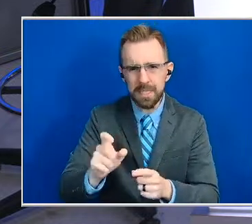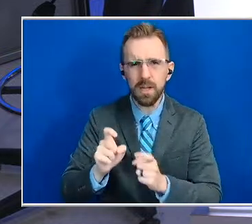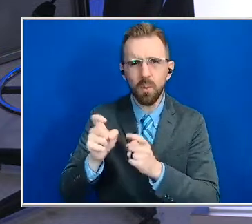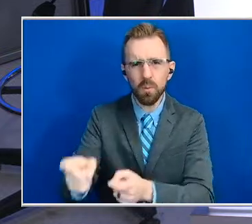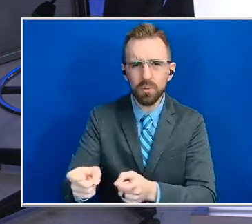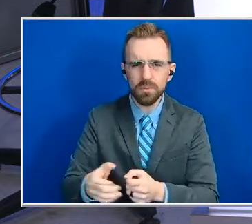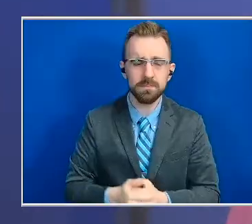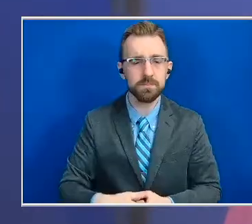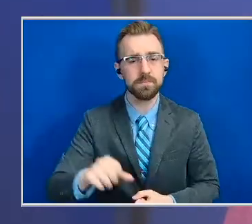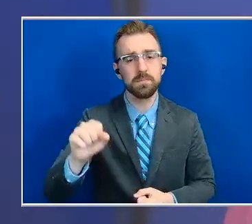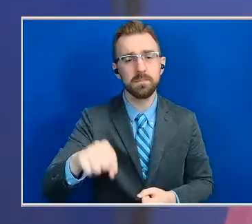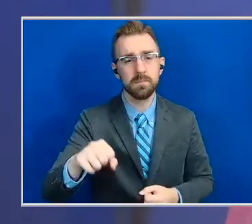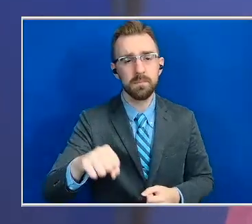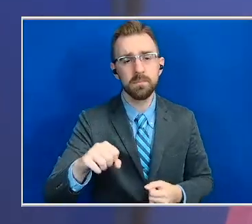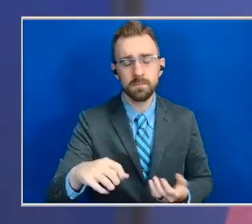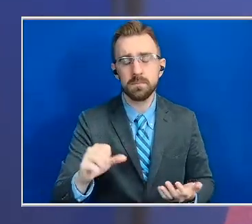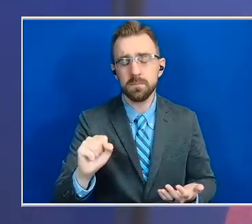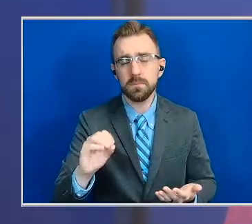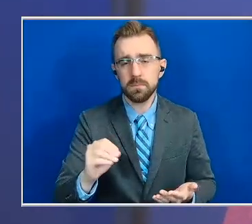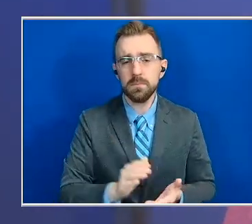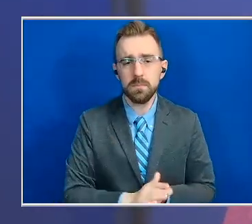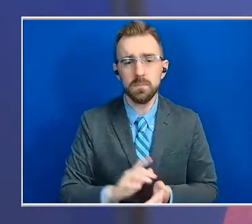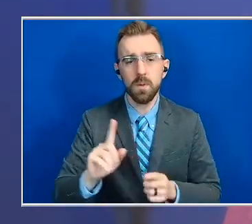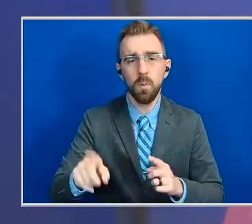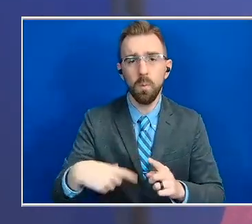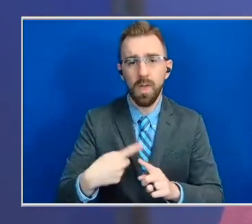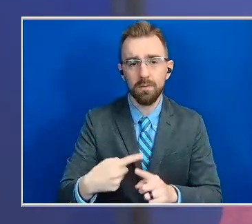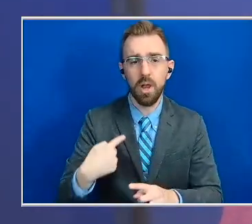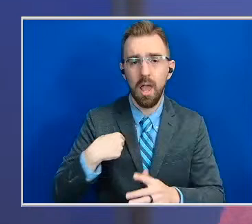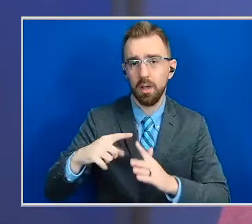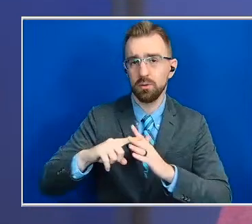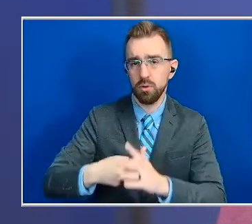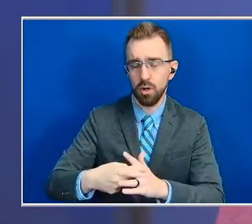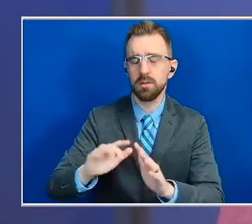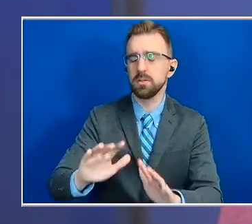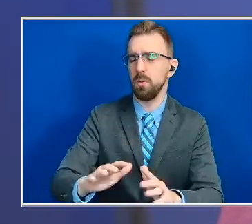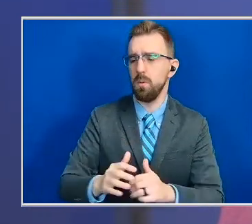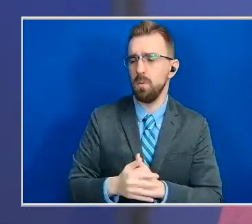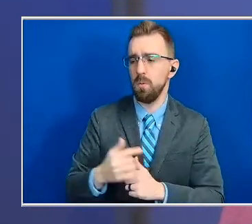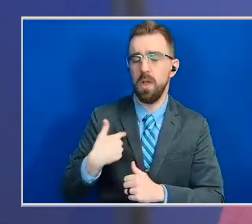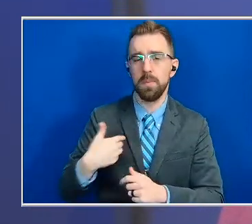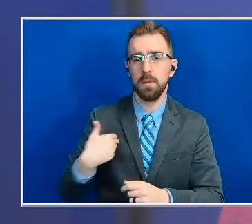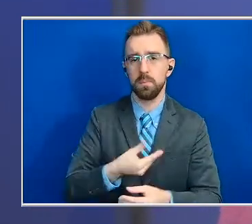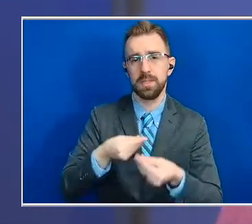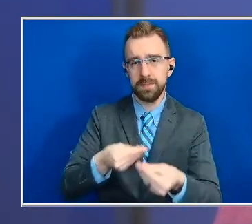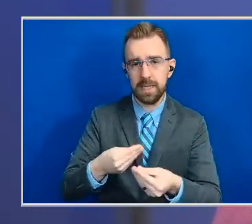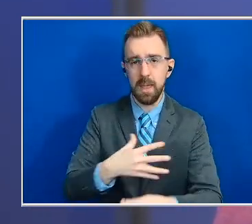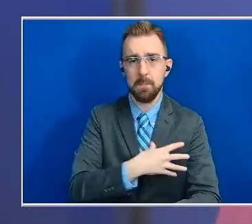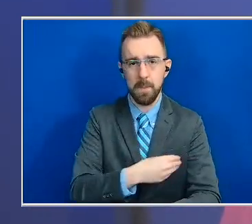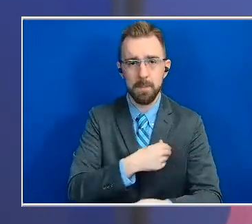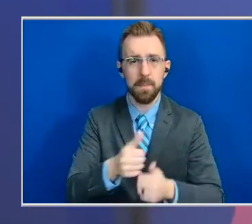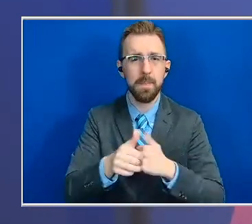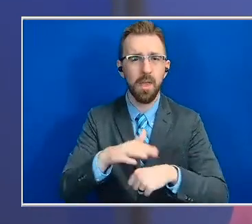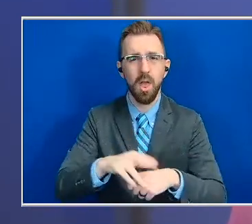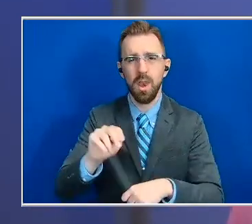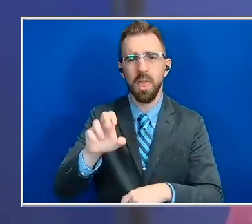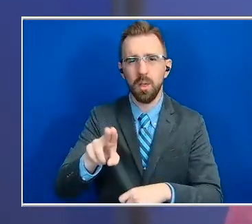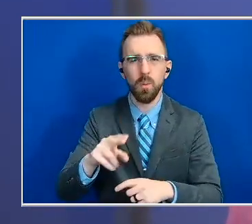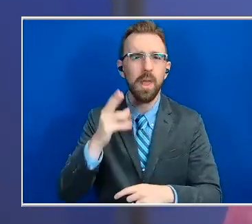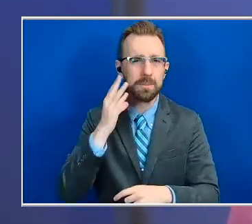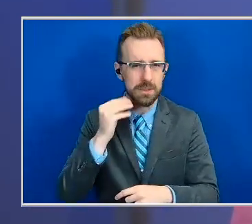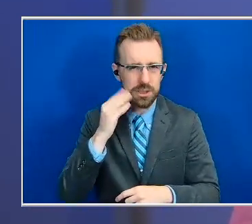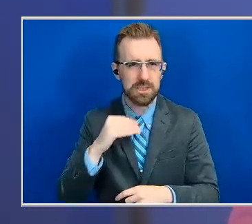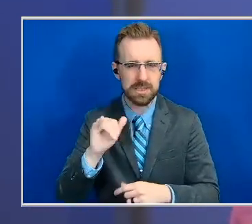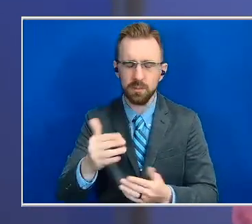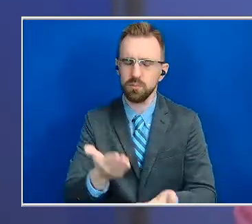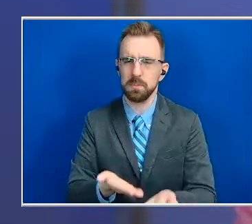so whenever I started, so I've been breastfeeding and pumping based on our NICU experience, and that was the recommendation from the